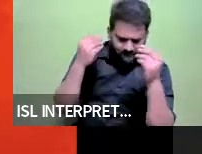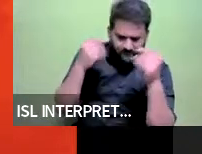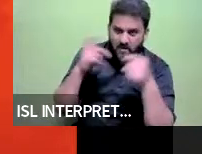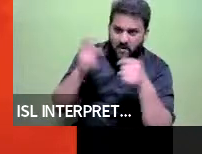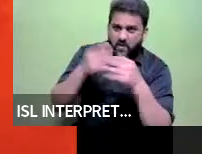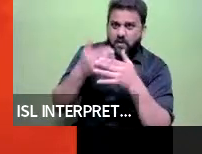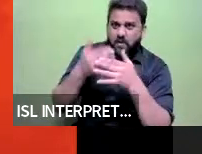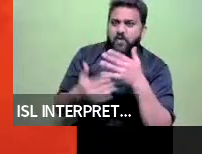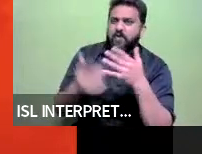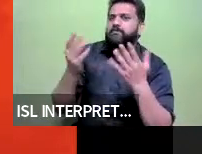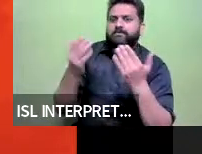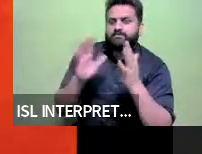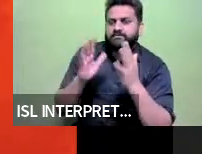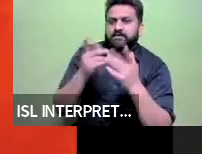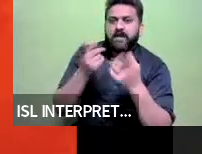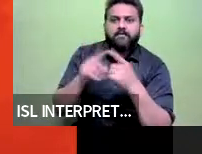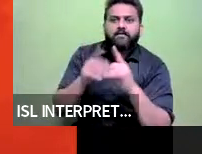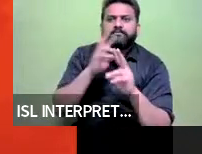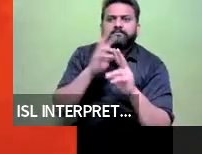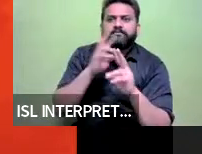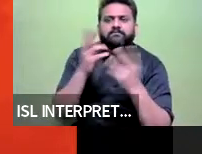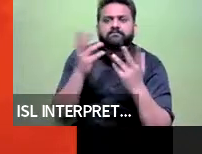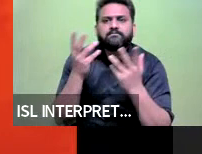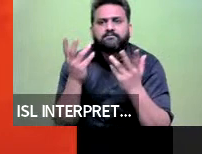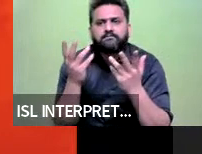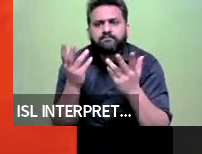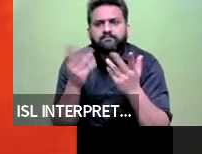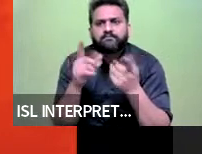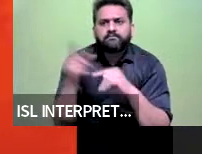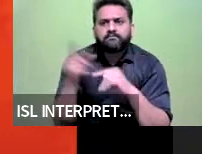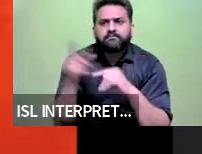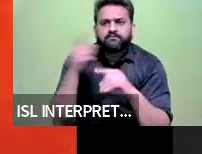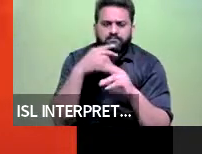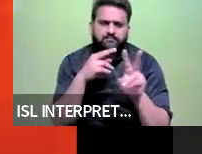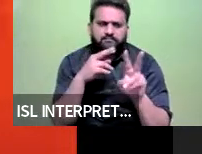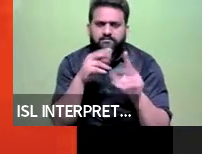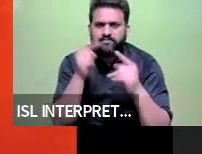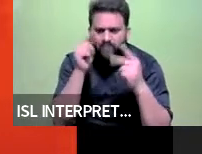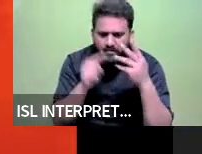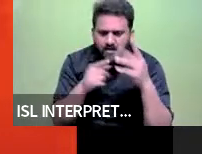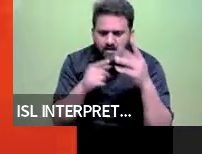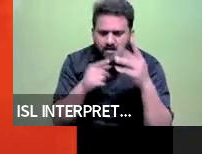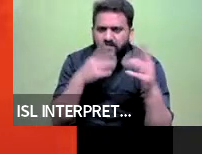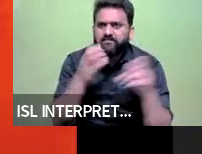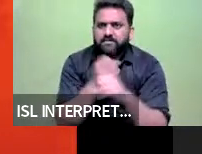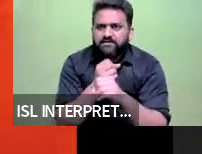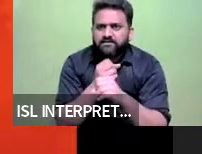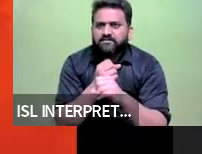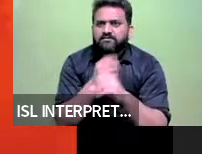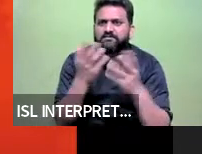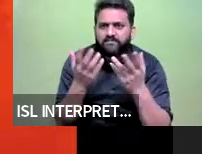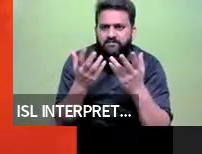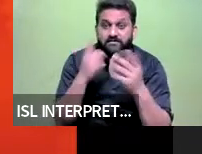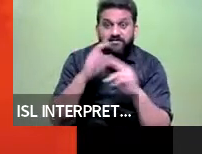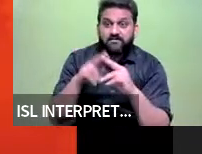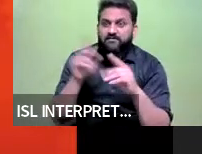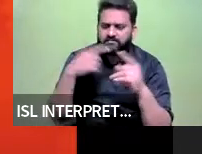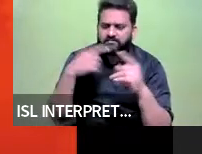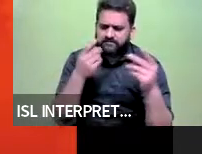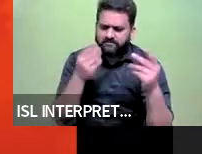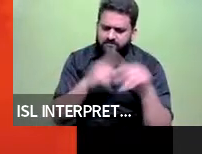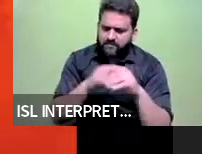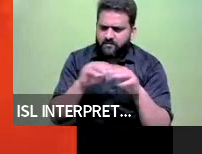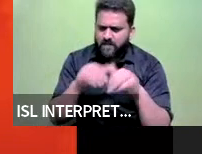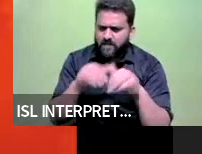one. So what happens is that they miss on the point, and last time and at the end they start flustering on that